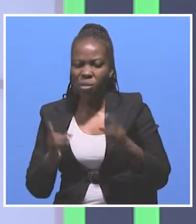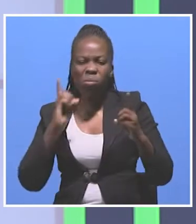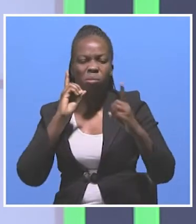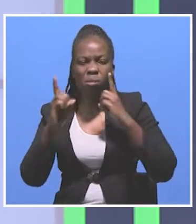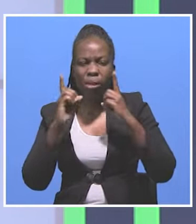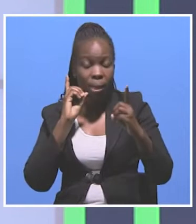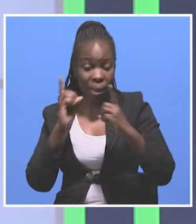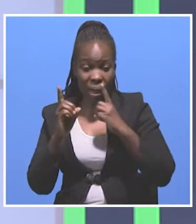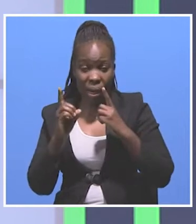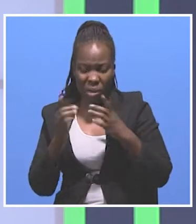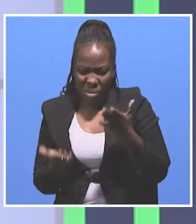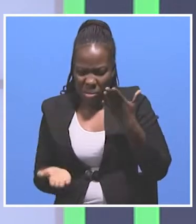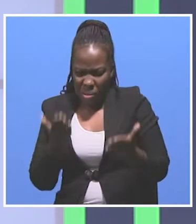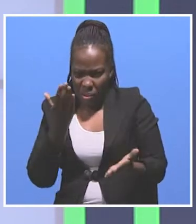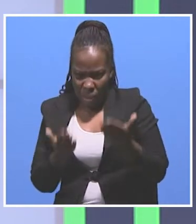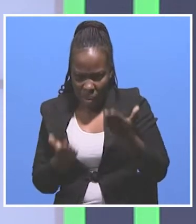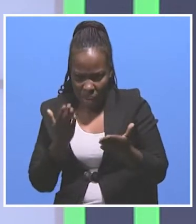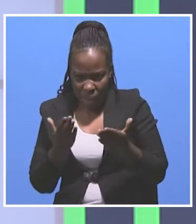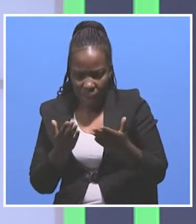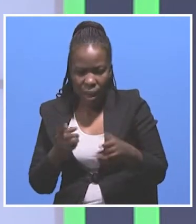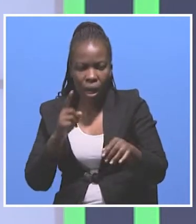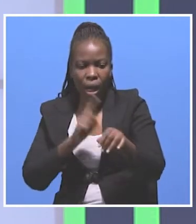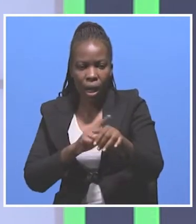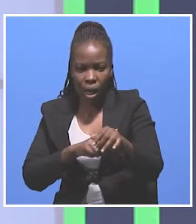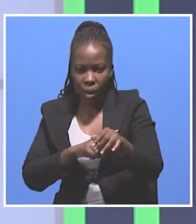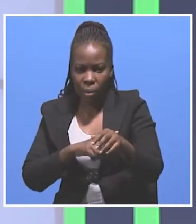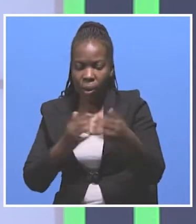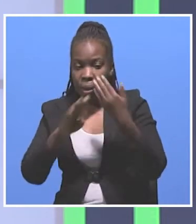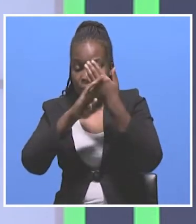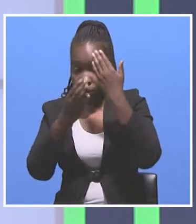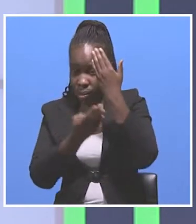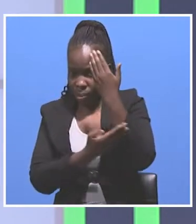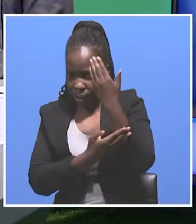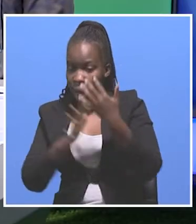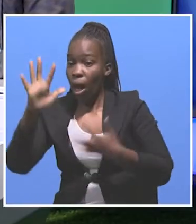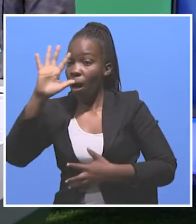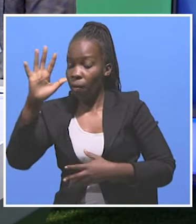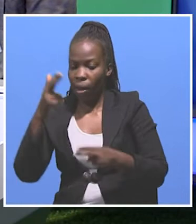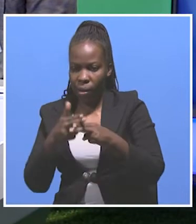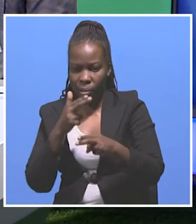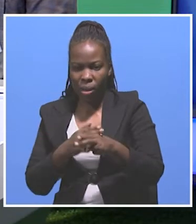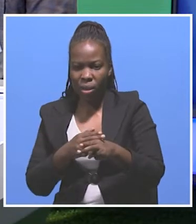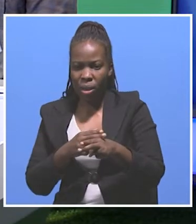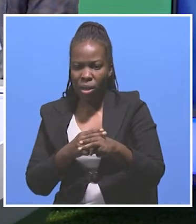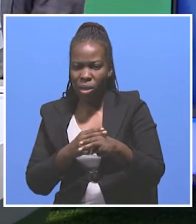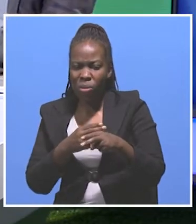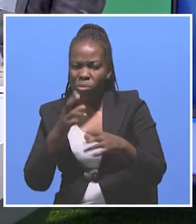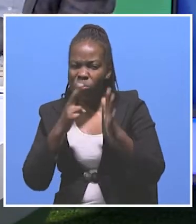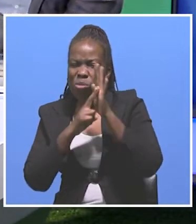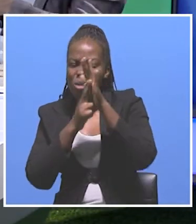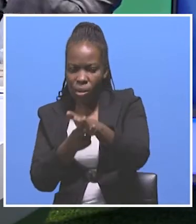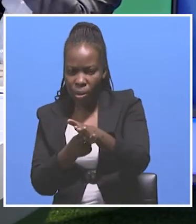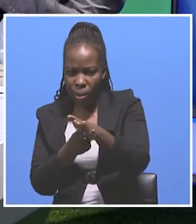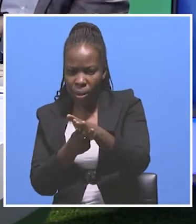Maybe by that time you are just about 5 months. And you are saying, look, this is what we have, what you are carrying. So